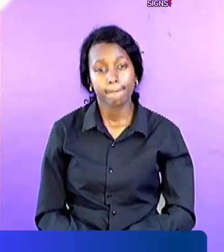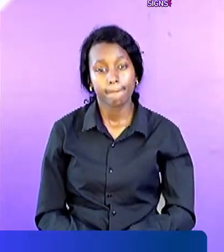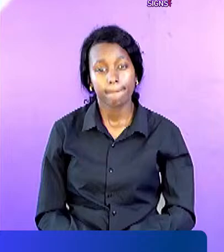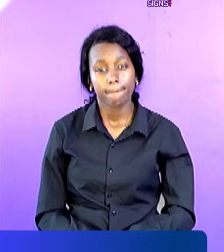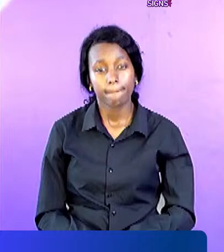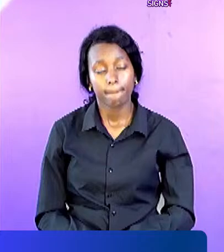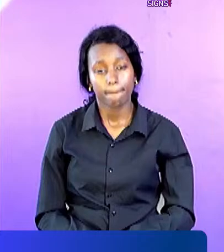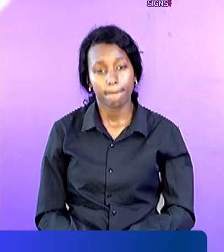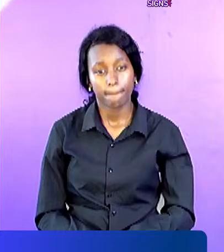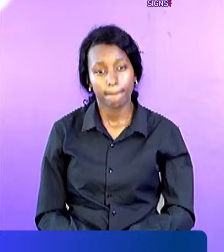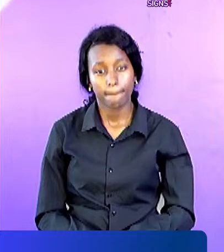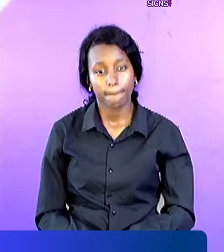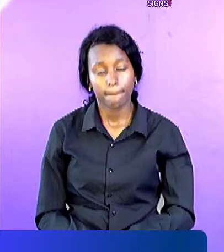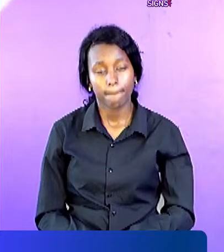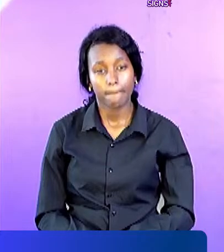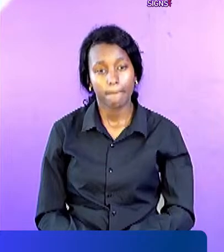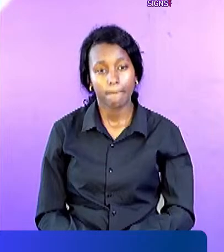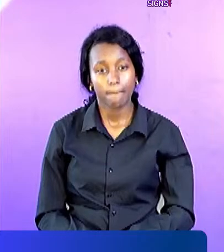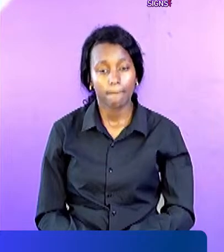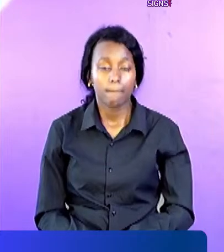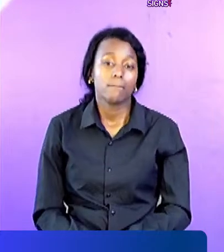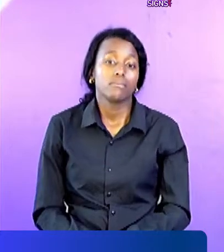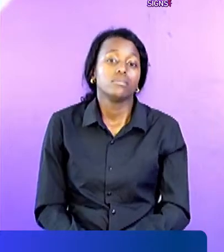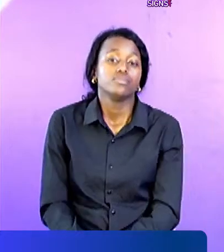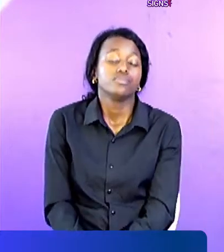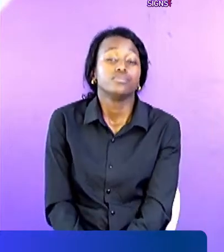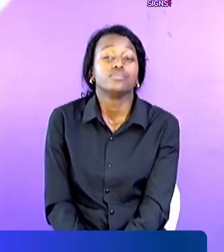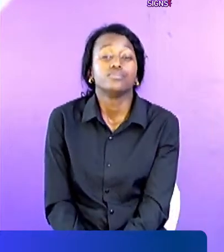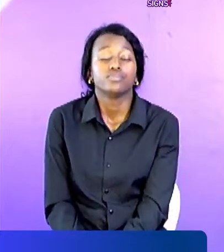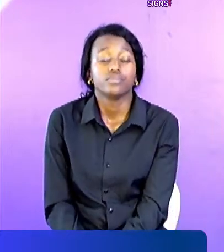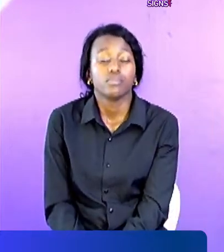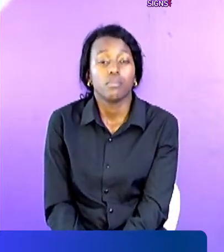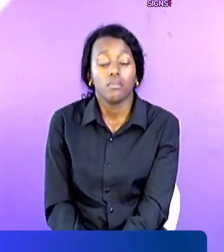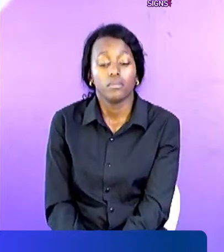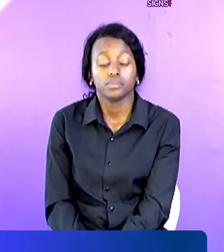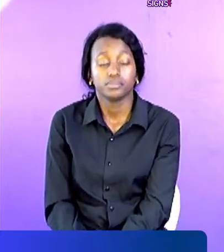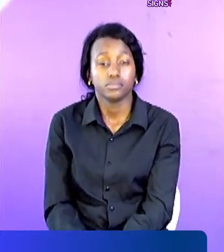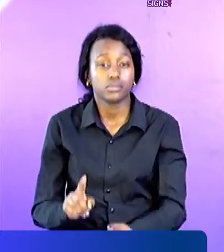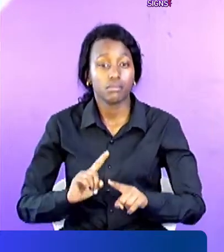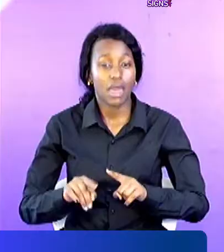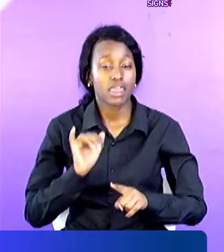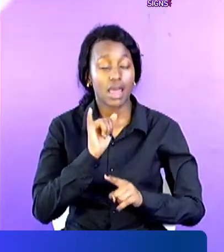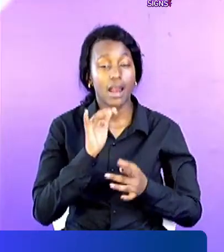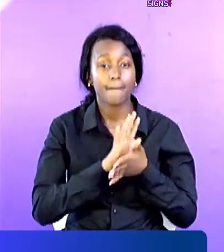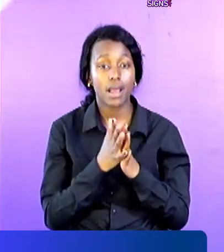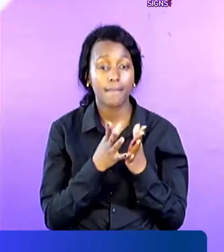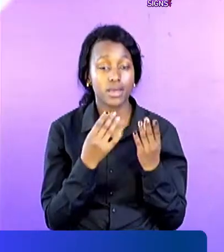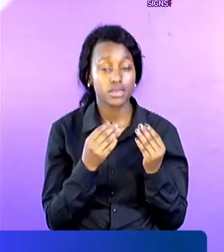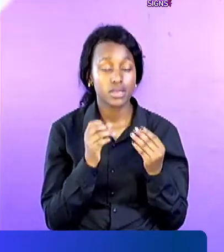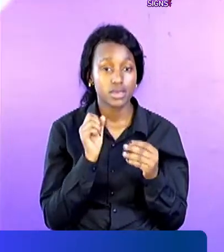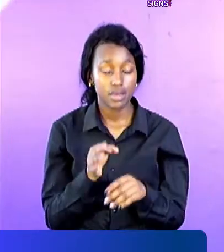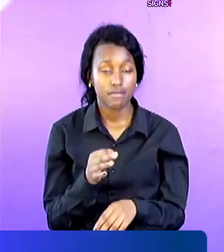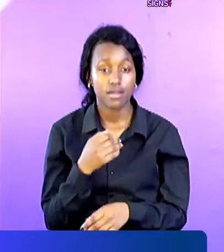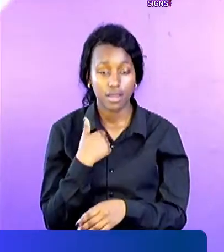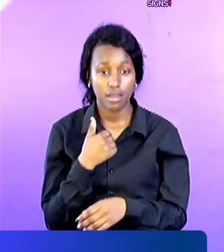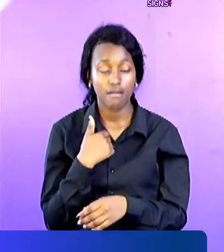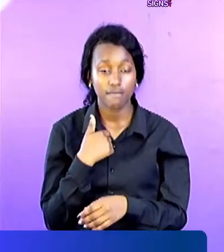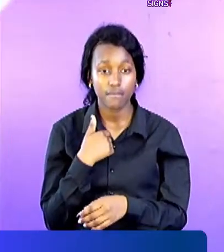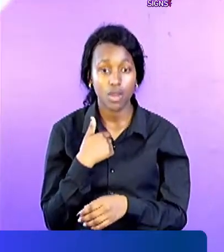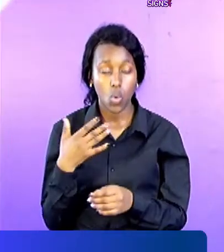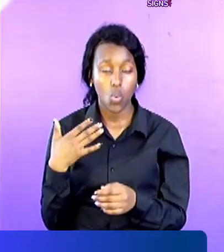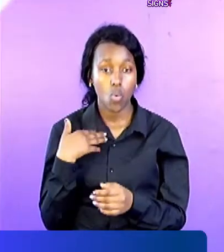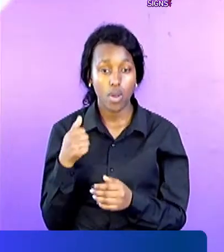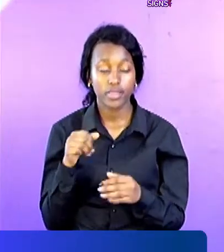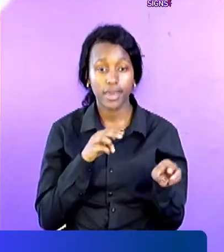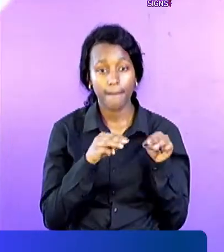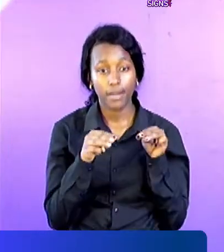but that happens when we're doing private wealth management for our clients. For the regular mwananchi,